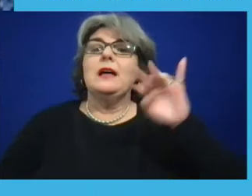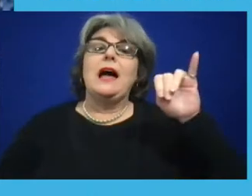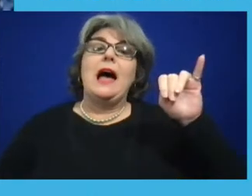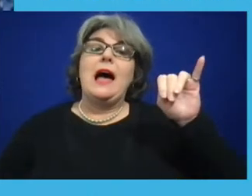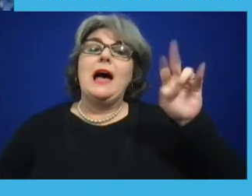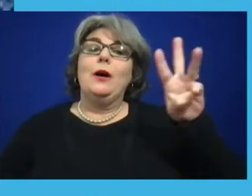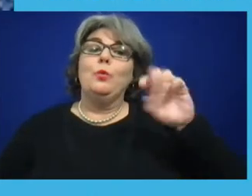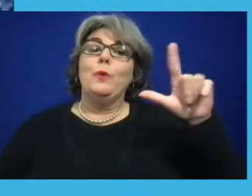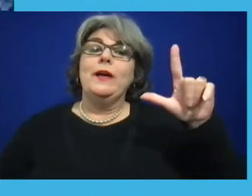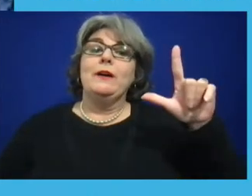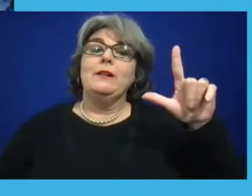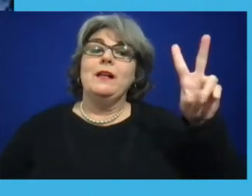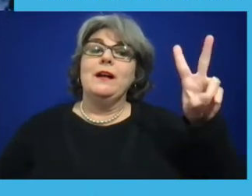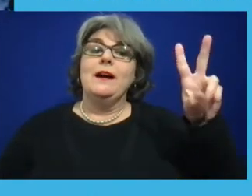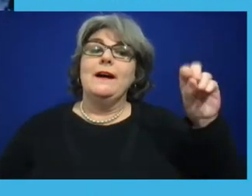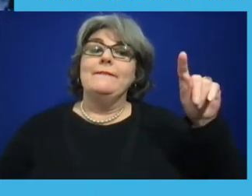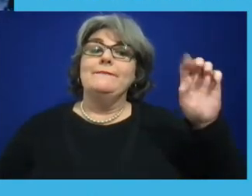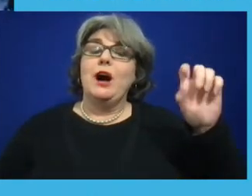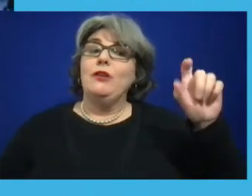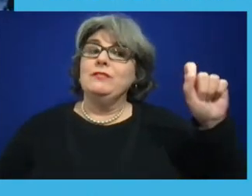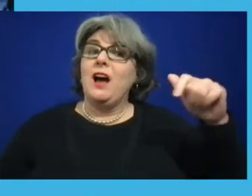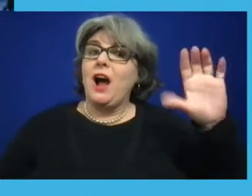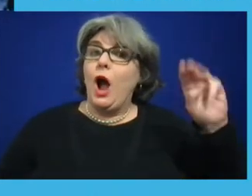go, just go to